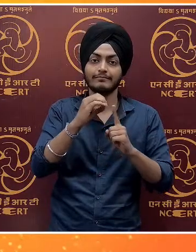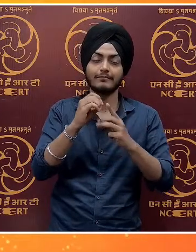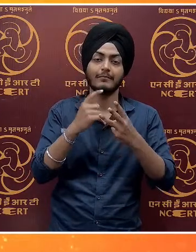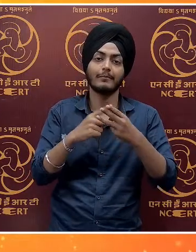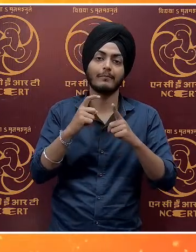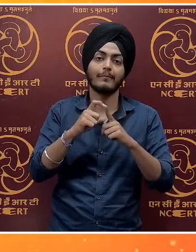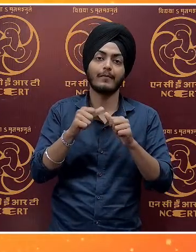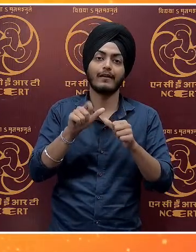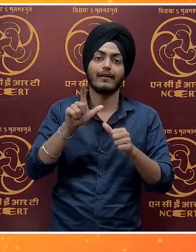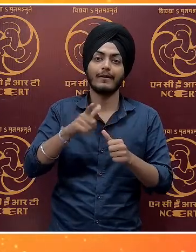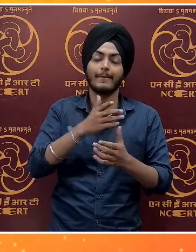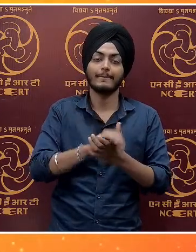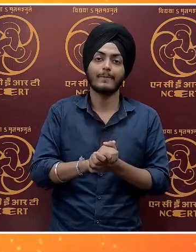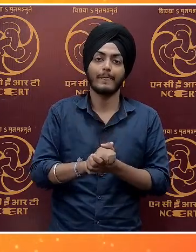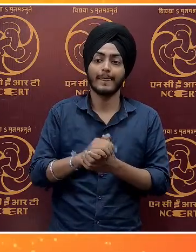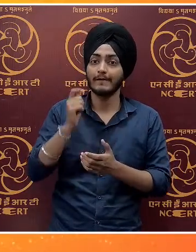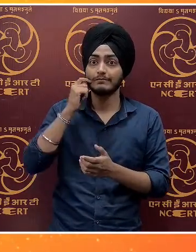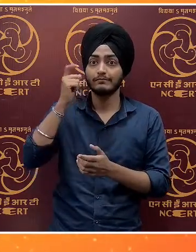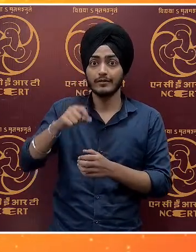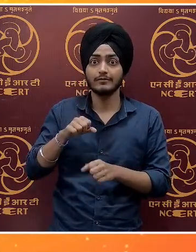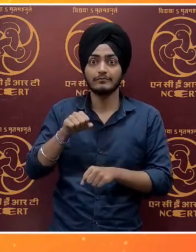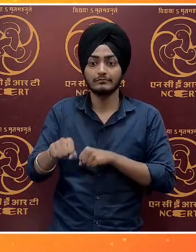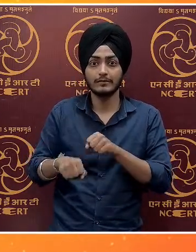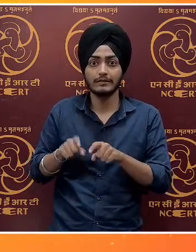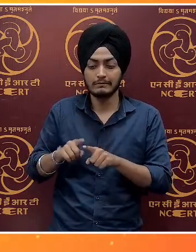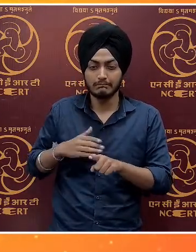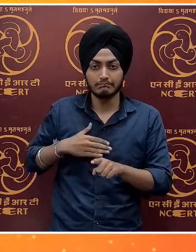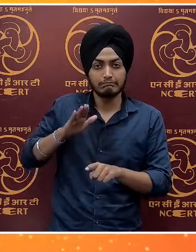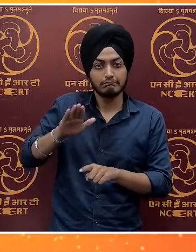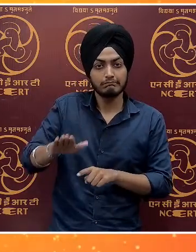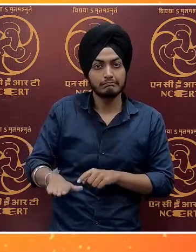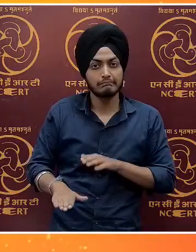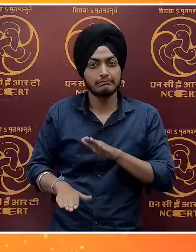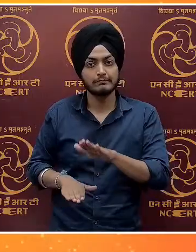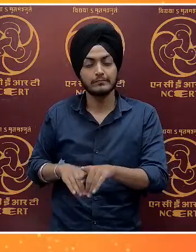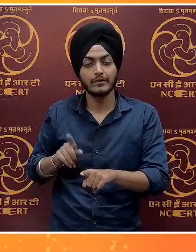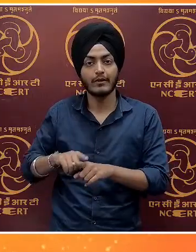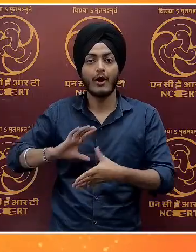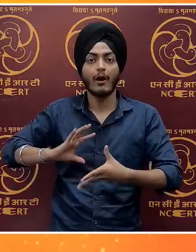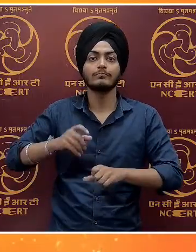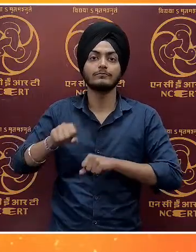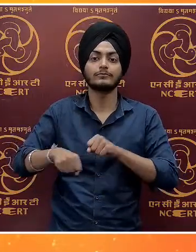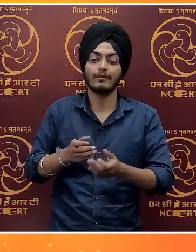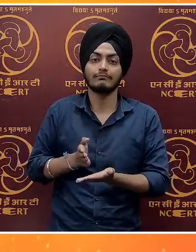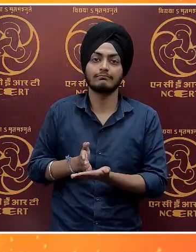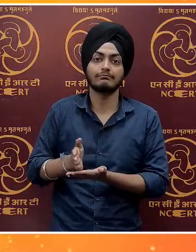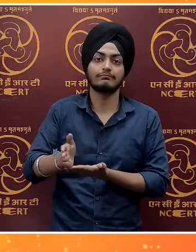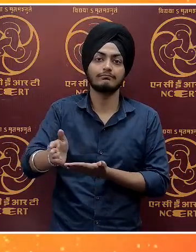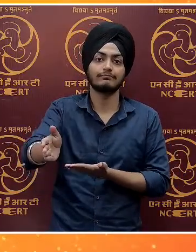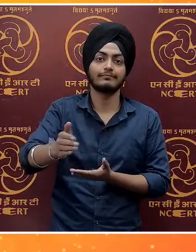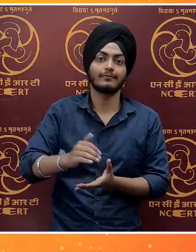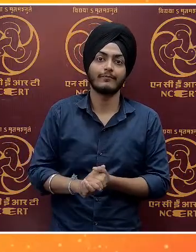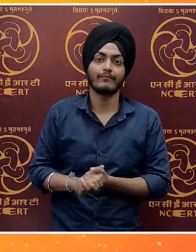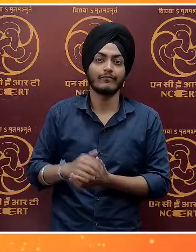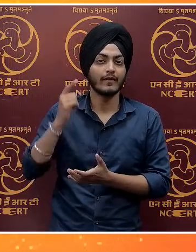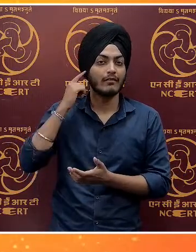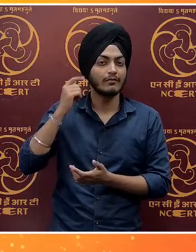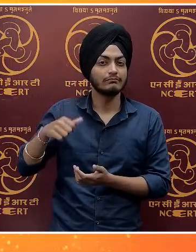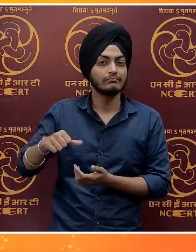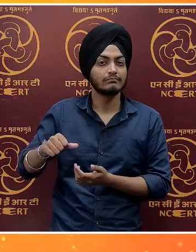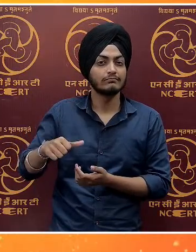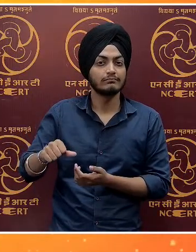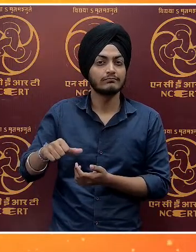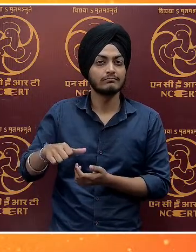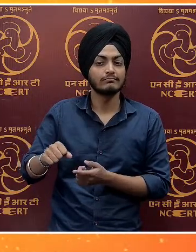the pedal and pushes it. Then the bicycle moves ahead. Trin, trin, trin goes